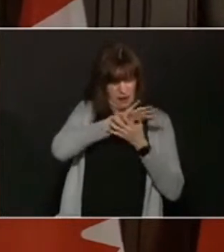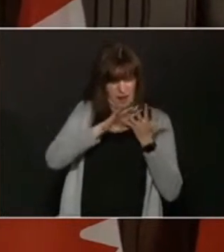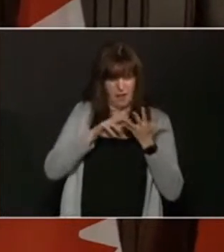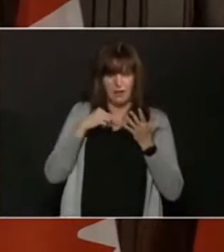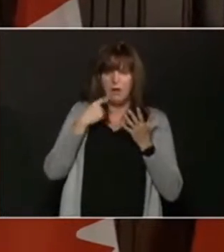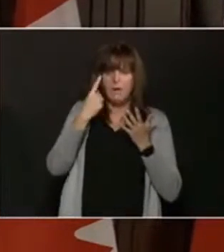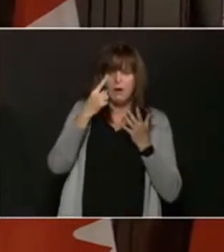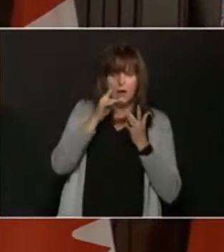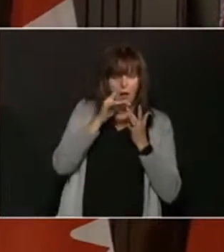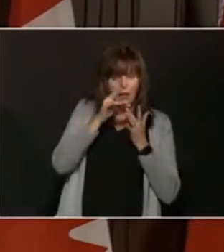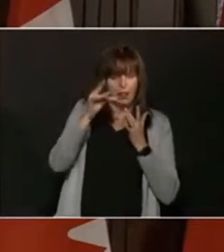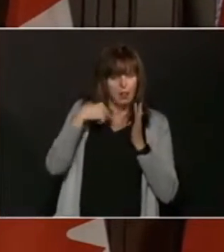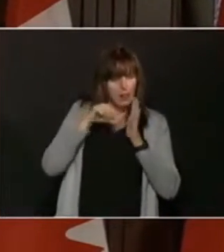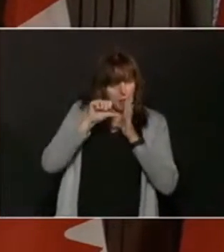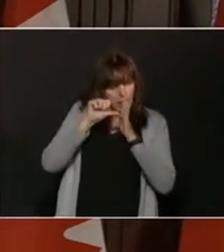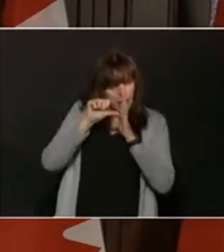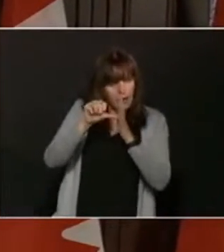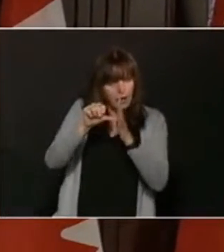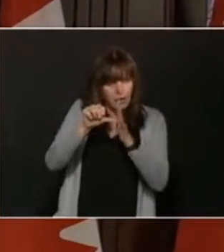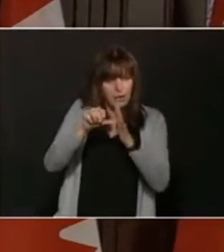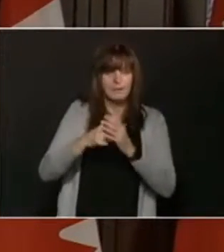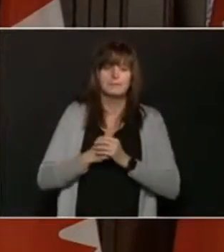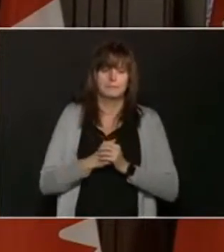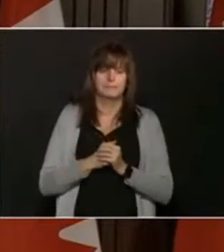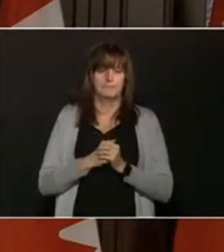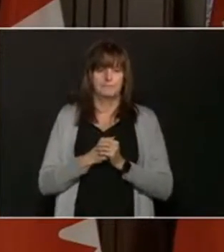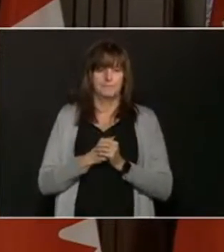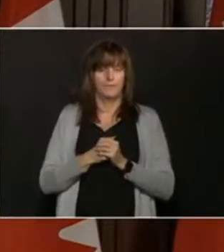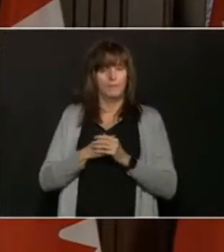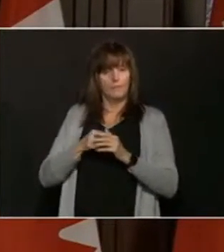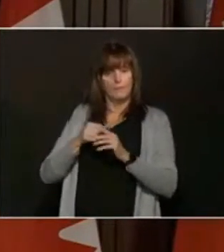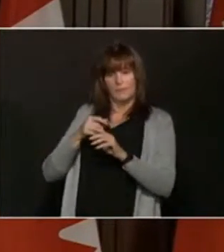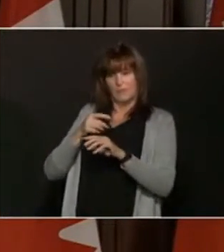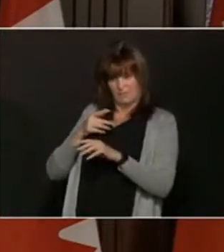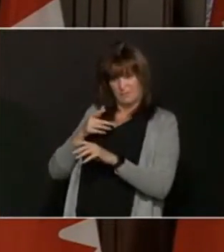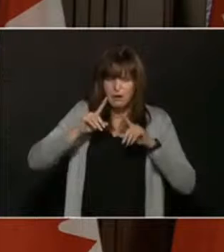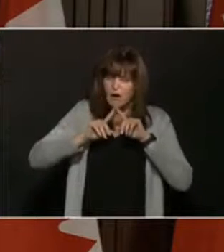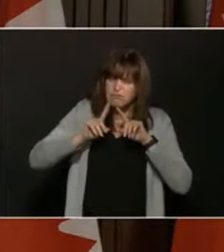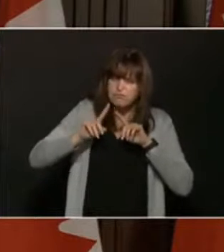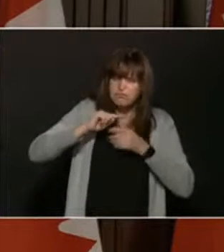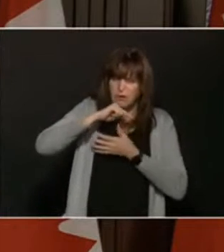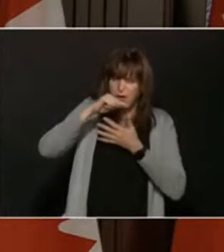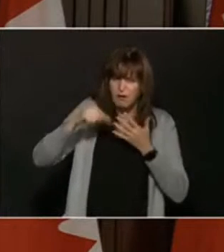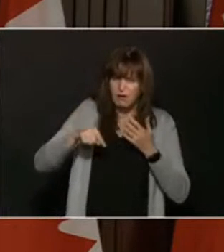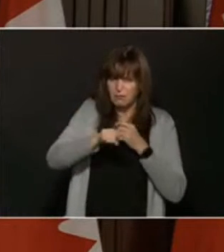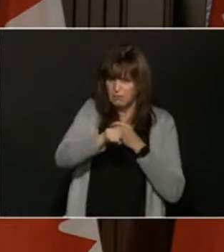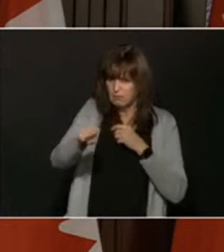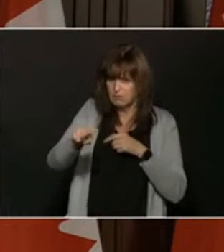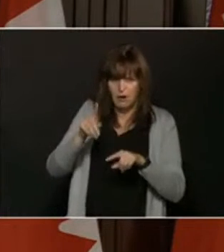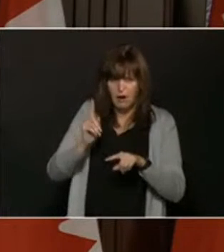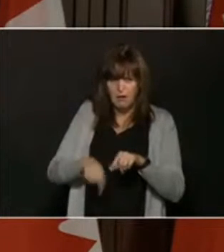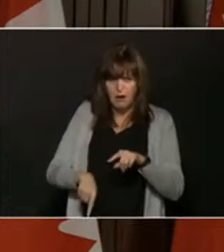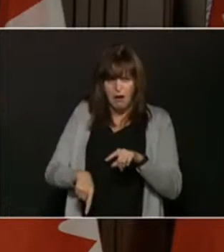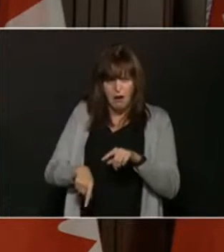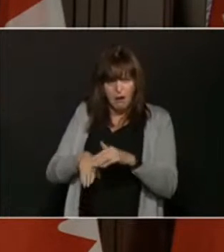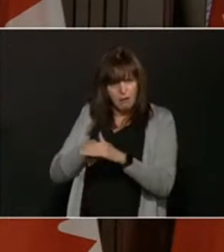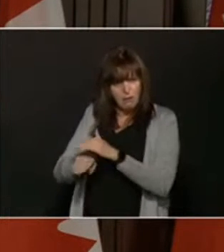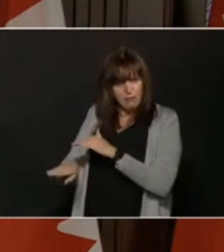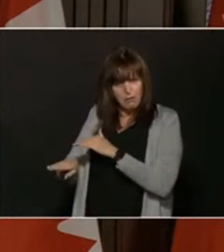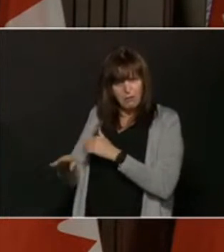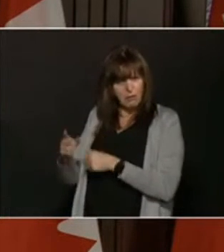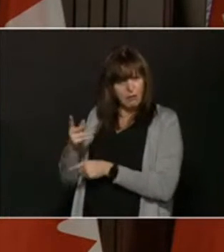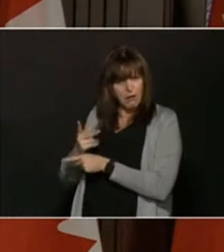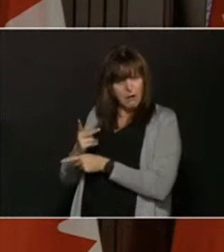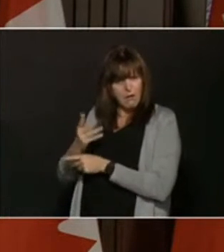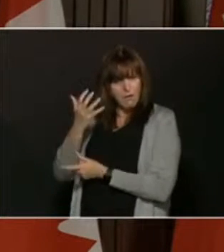when we're talking about the impact of COVID, we're not only talking about COVID. We heard Dr. Brown talk about the very serious